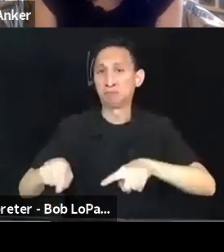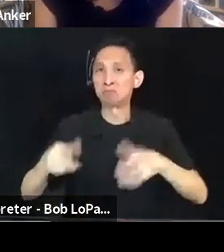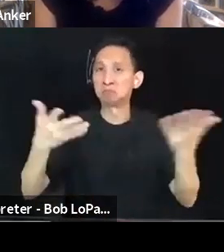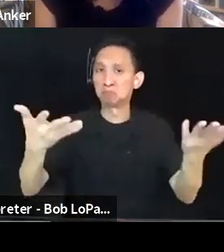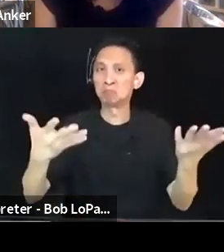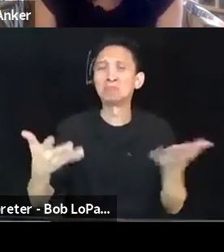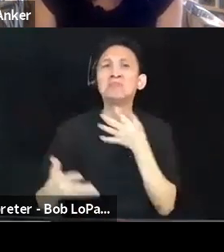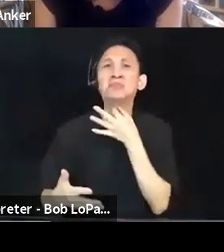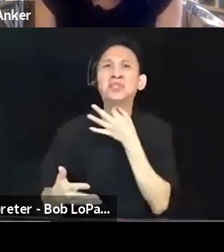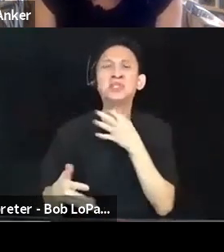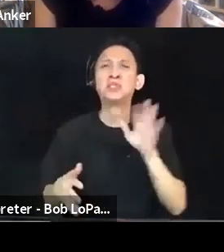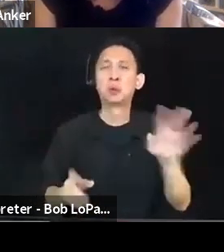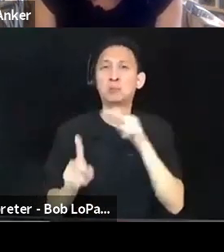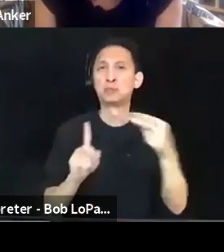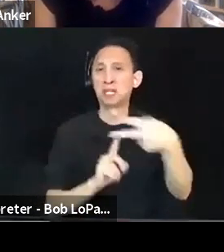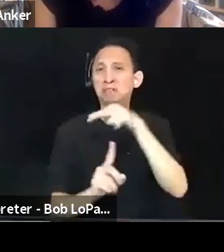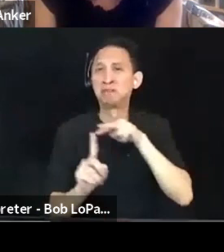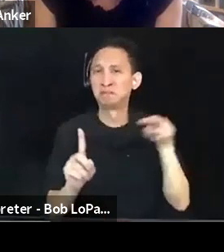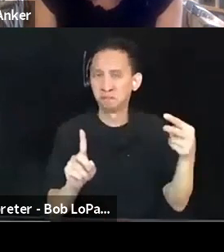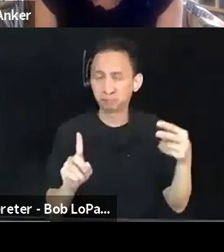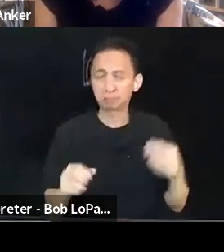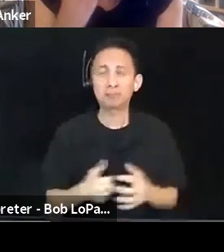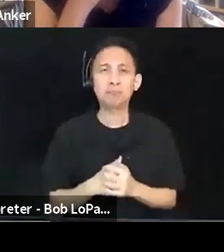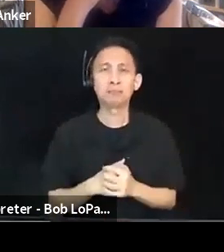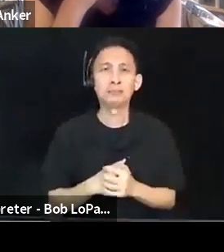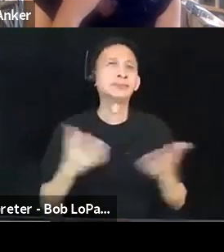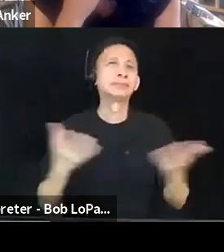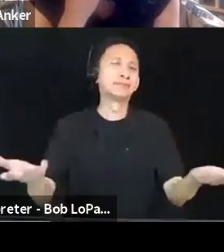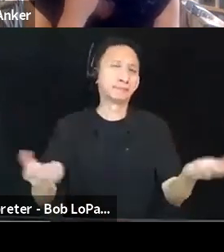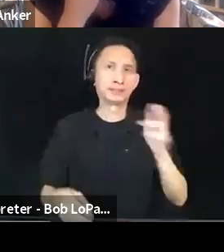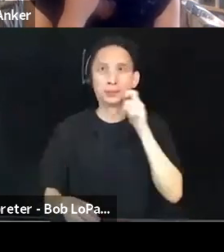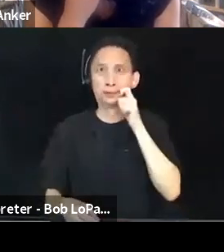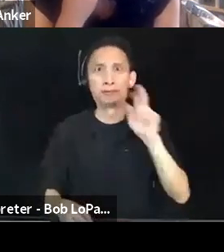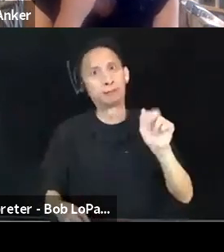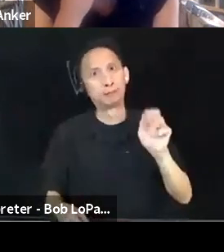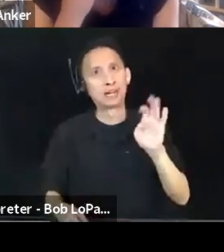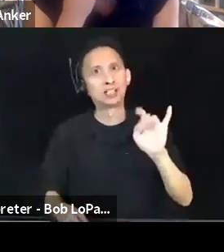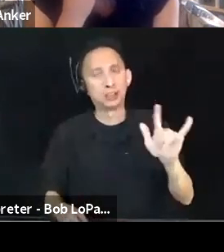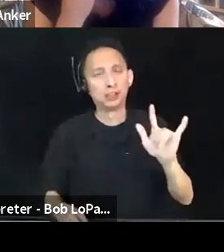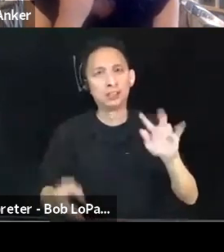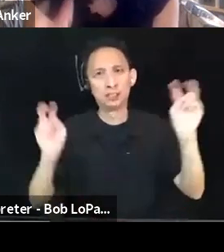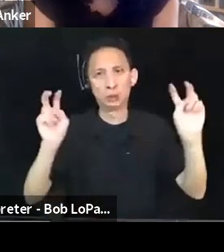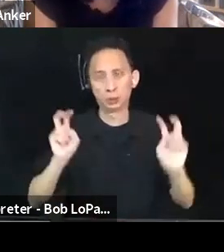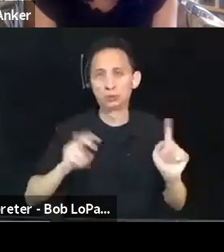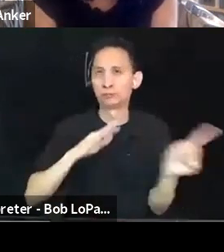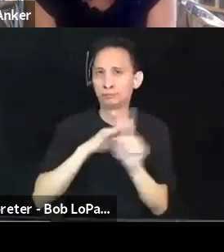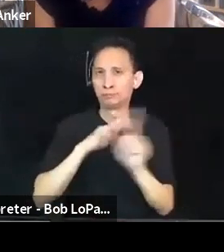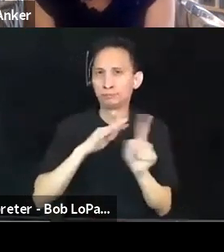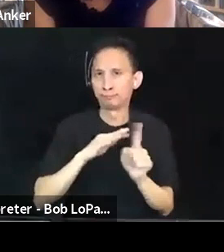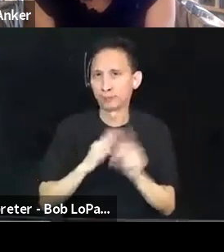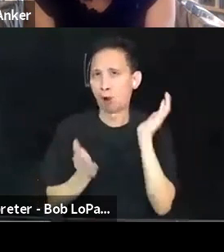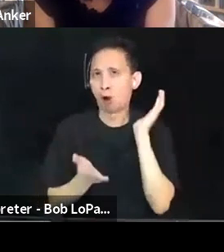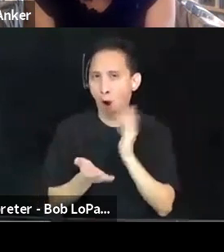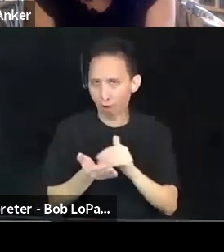you know, and you know, the racial, of course, plays a role in that melodrama too, right? So one